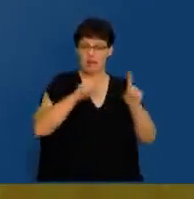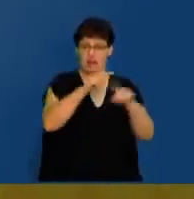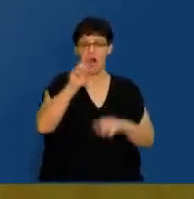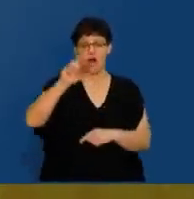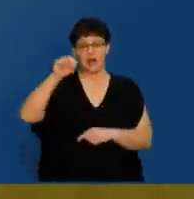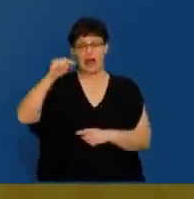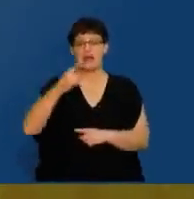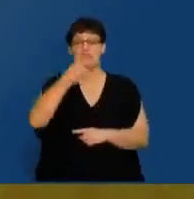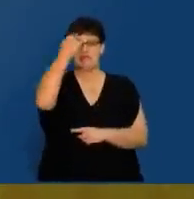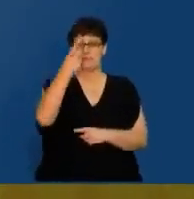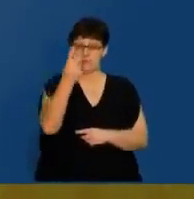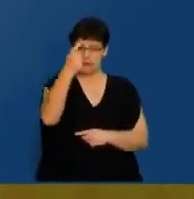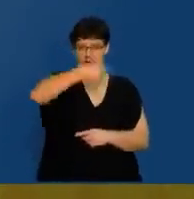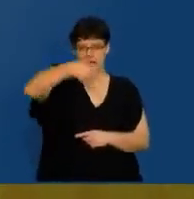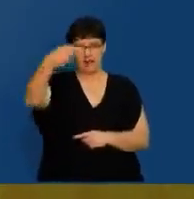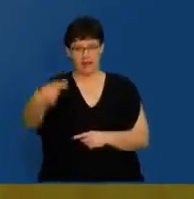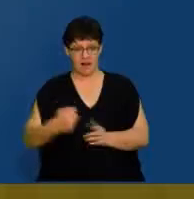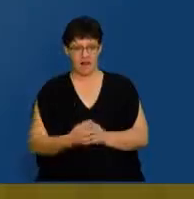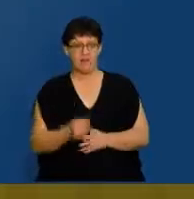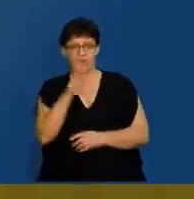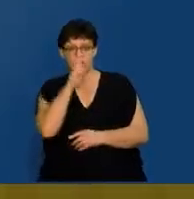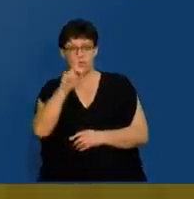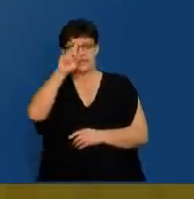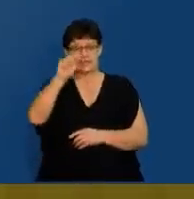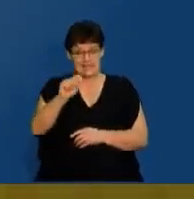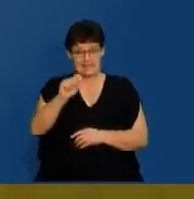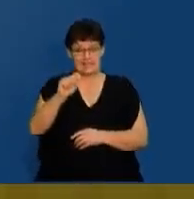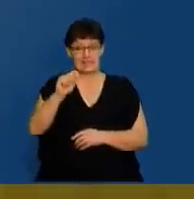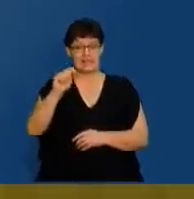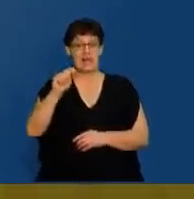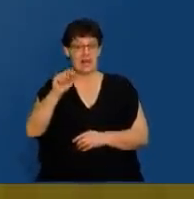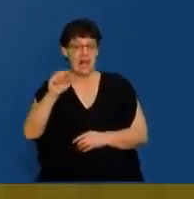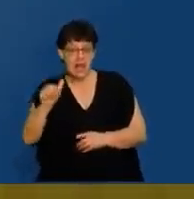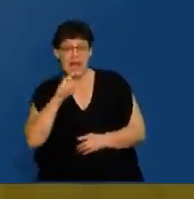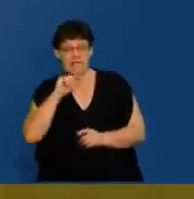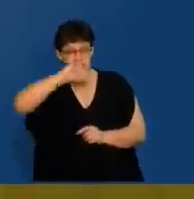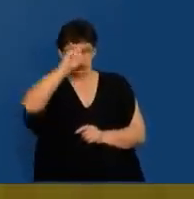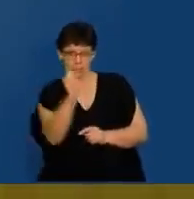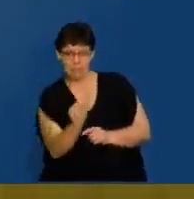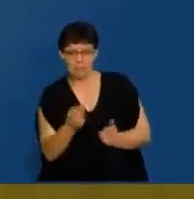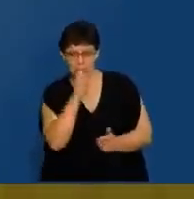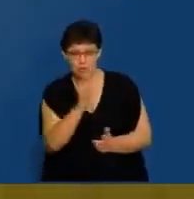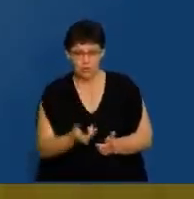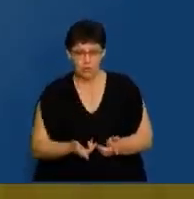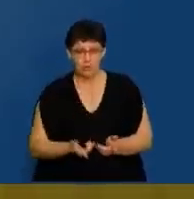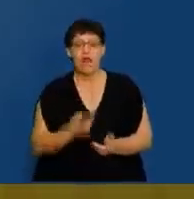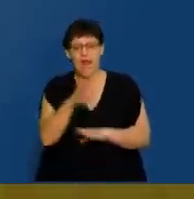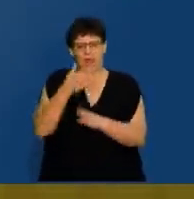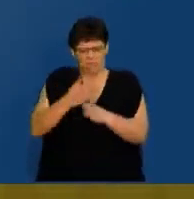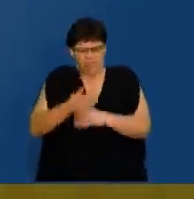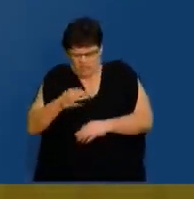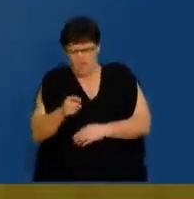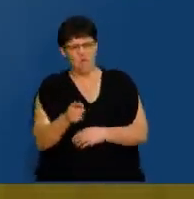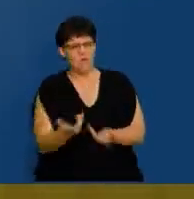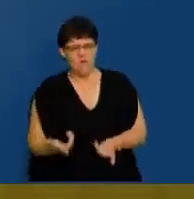would be single-stranded. If you look at the TNA molecule, remember its shape and look at its function.